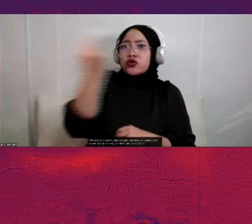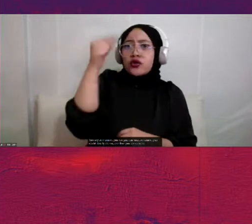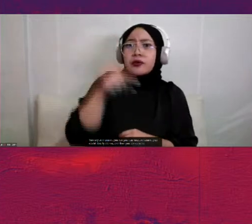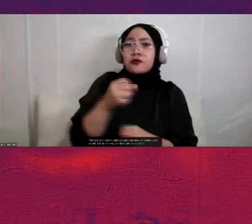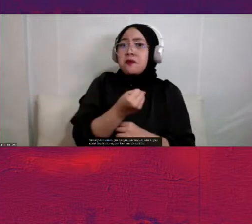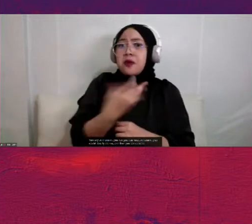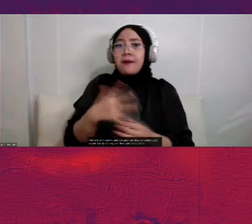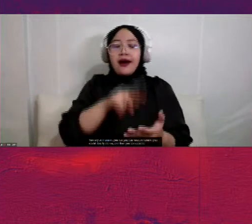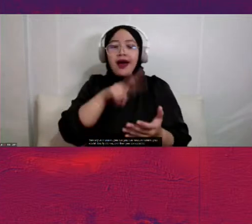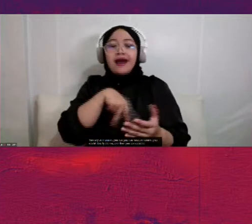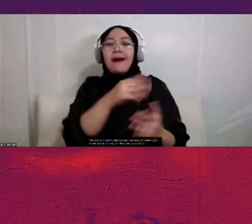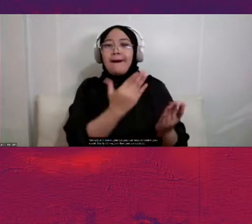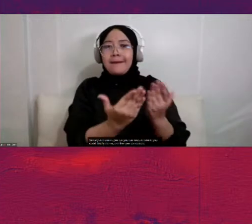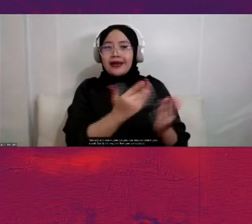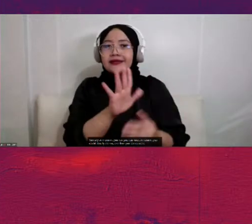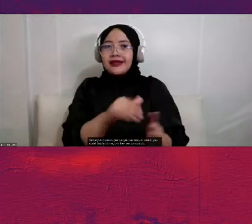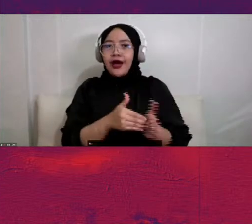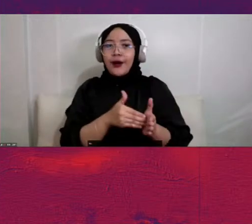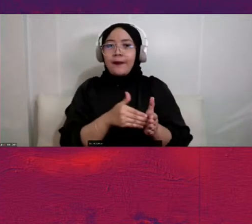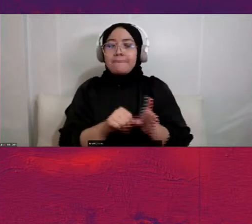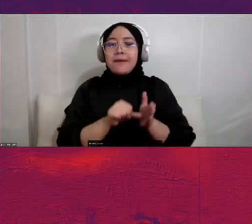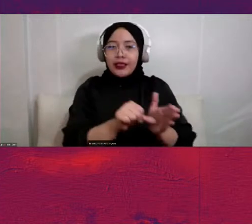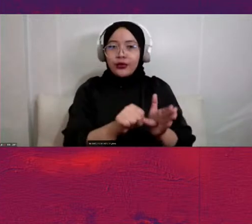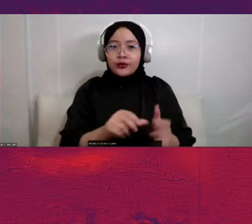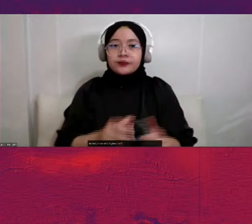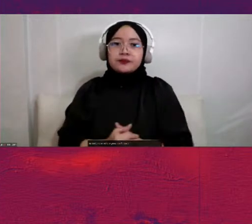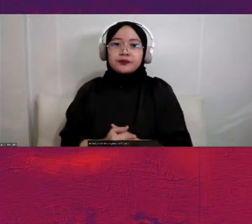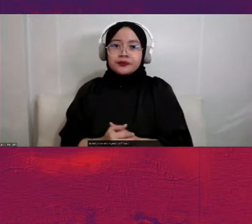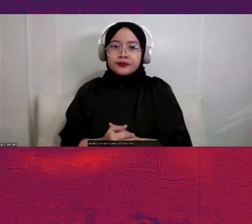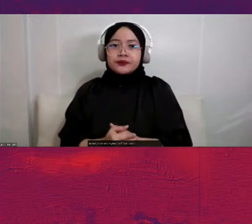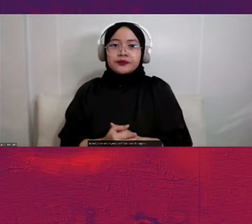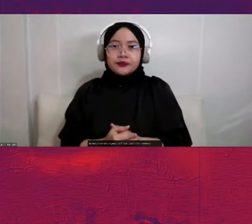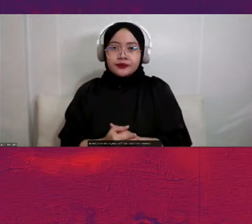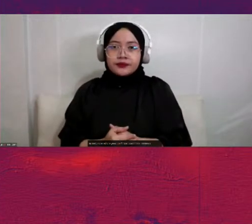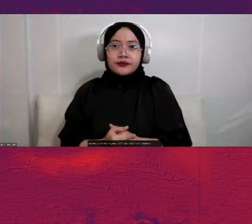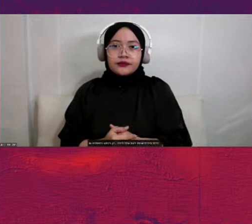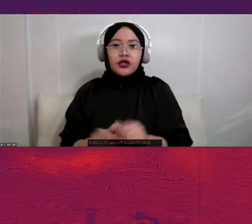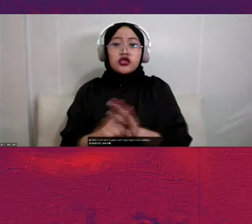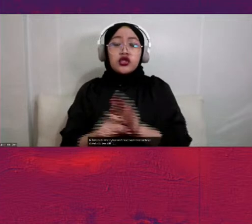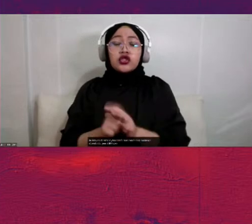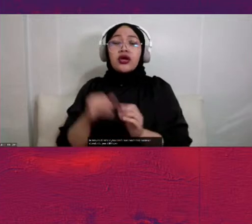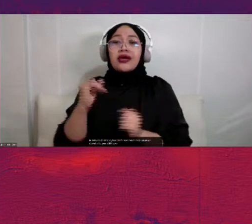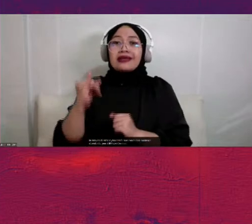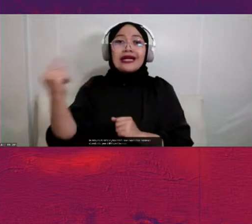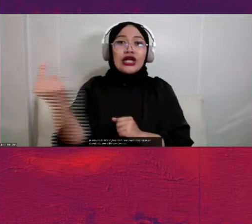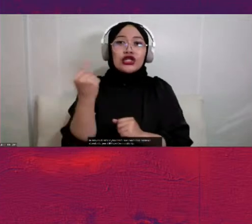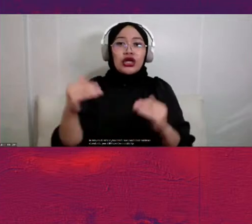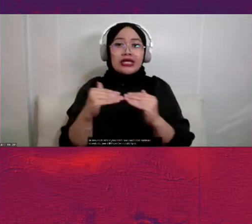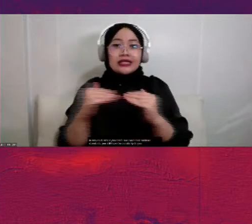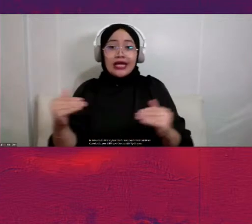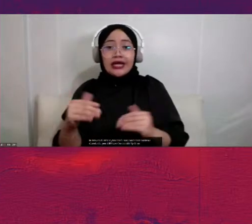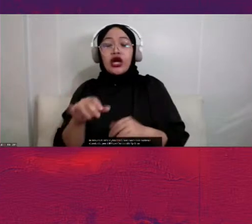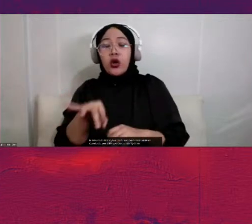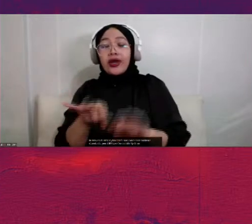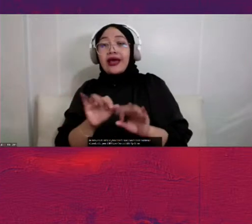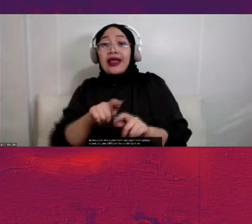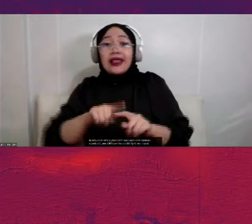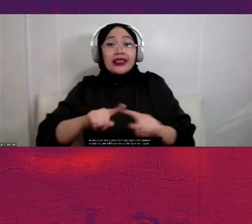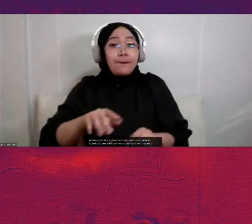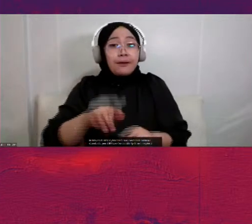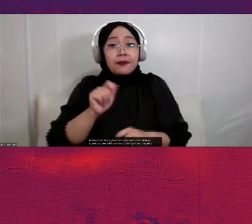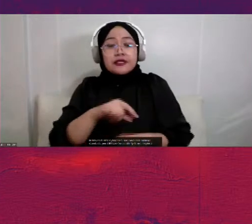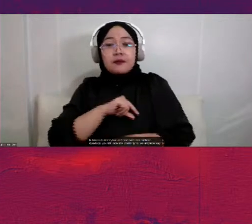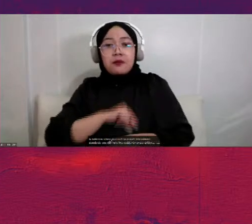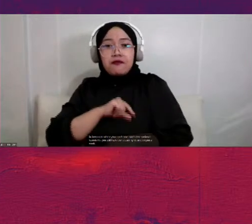that. In instances where you don't have such international standards, you still have the possibility to use